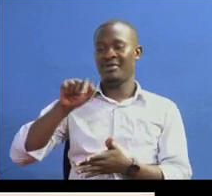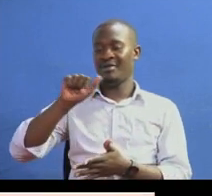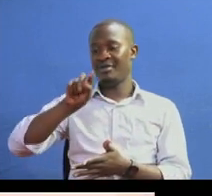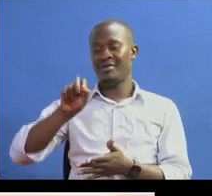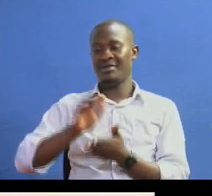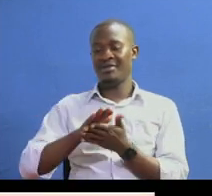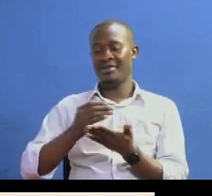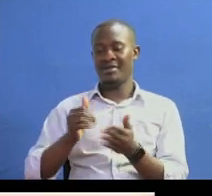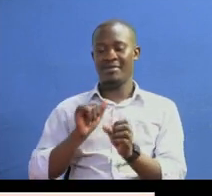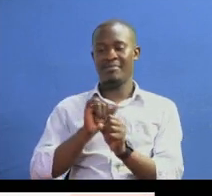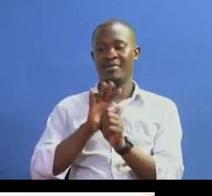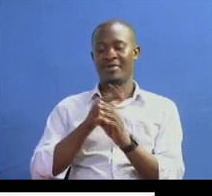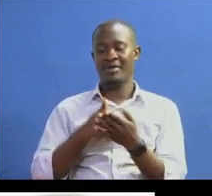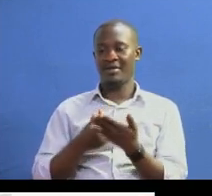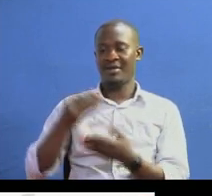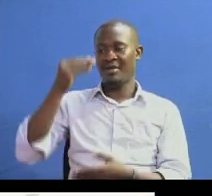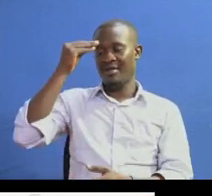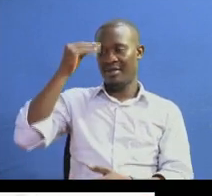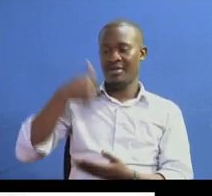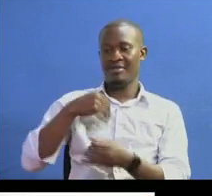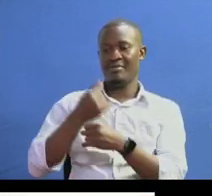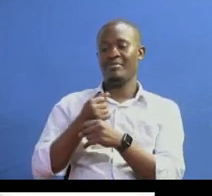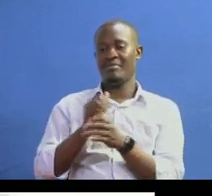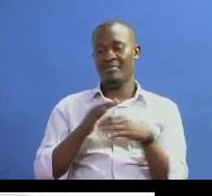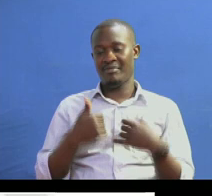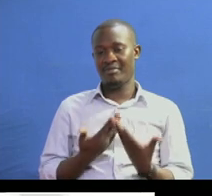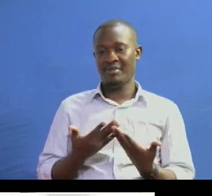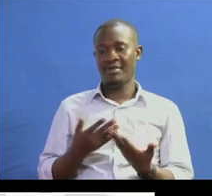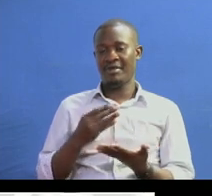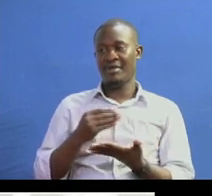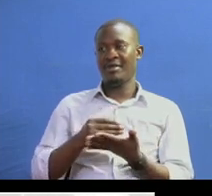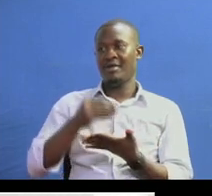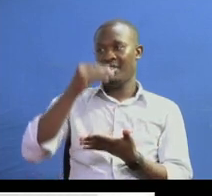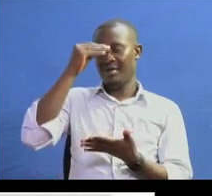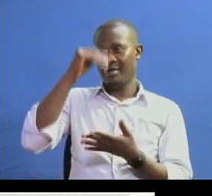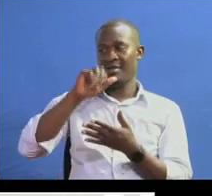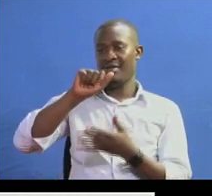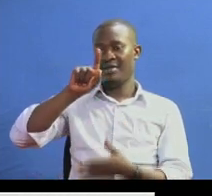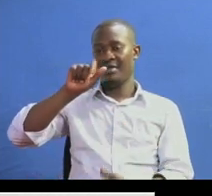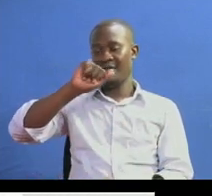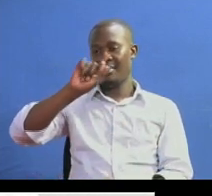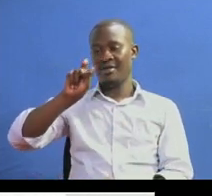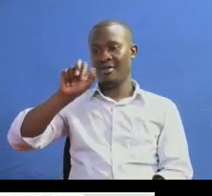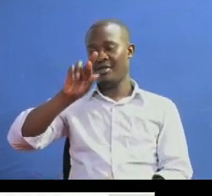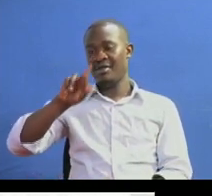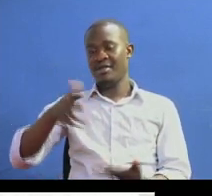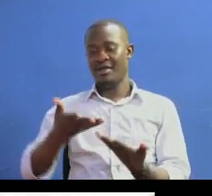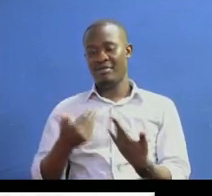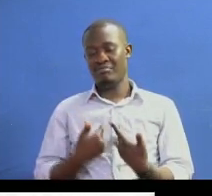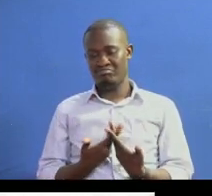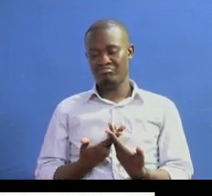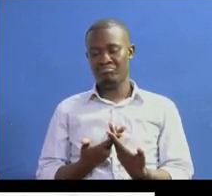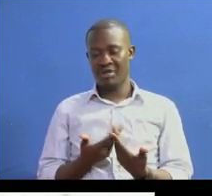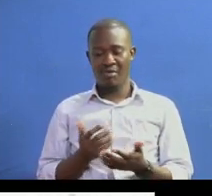educating youth on how they can make money actually online. I am a beneficiary. I learned about Ajira, you know, I learned how to even use these